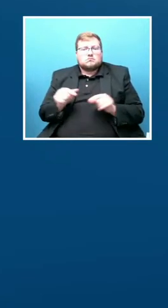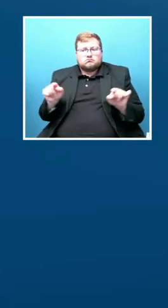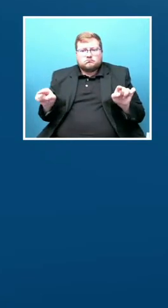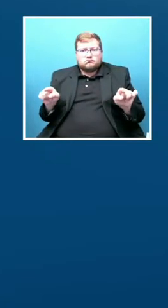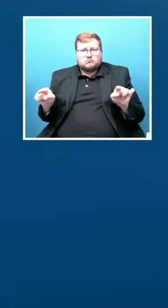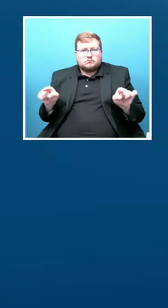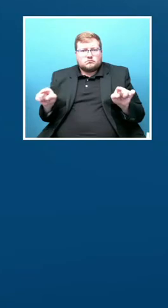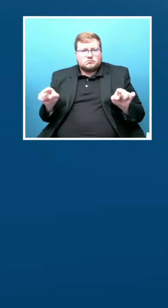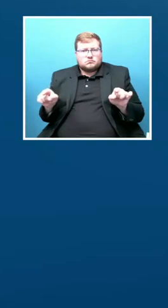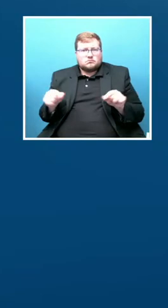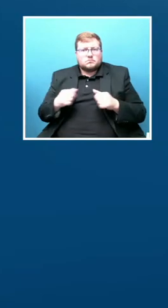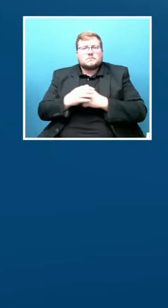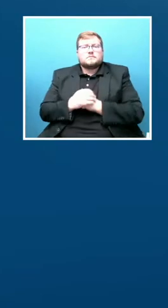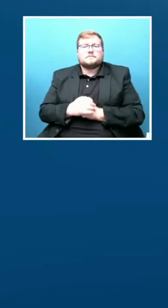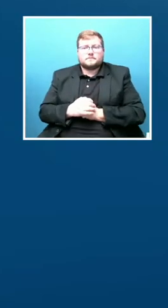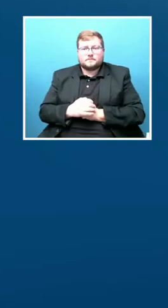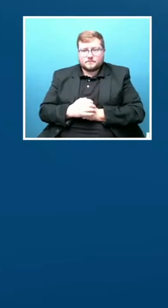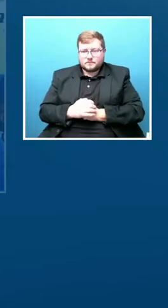individuals.